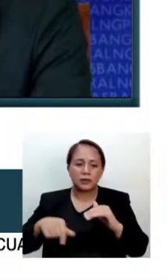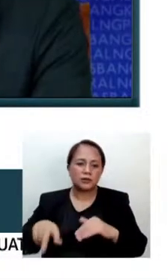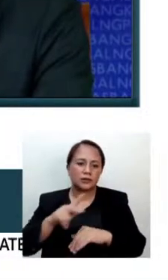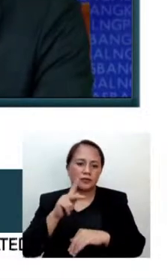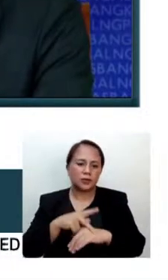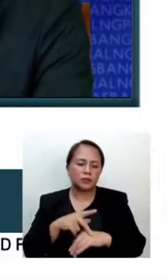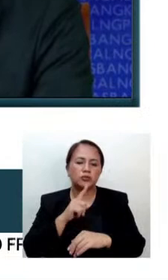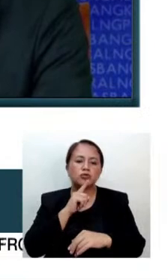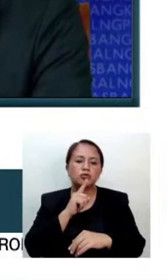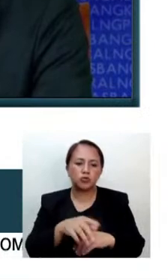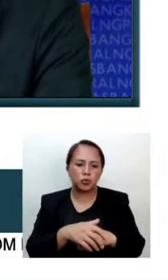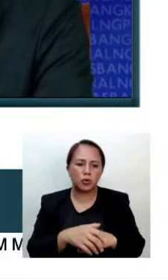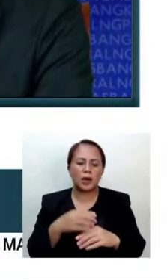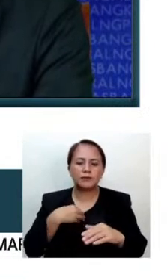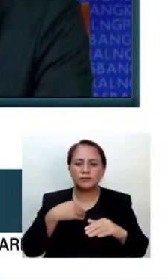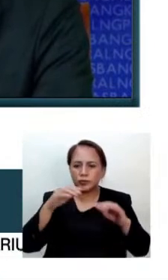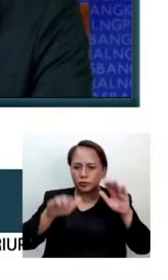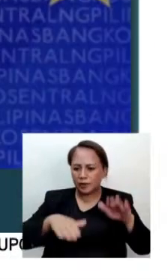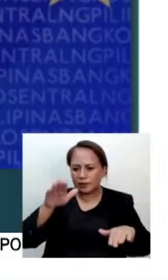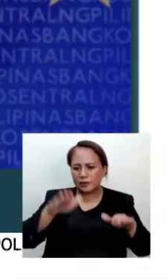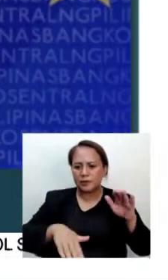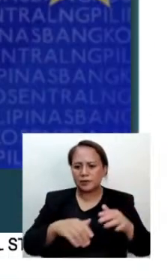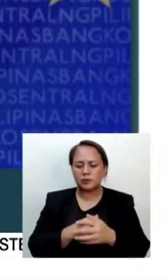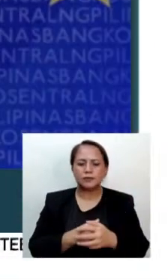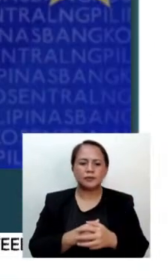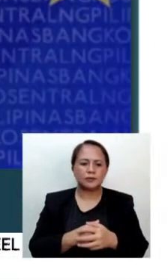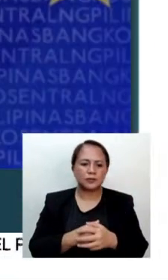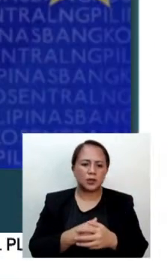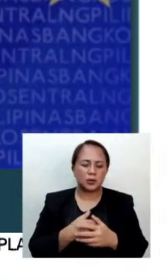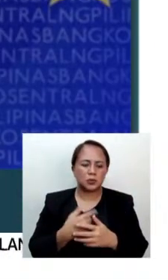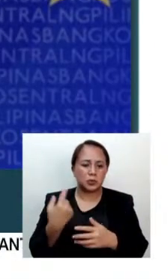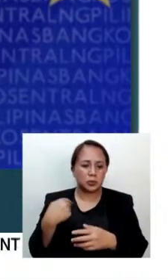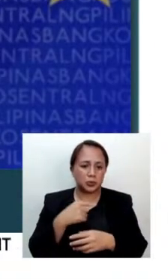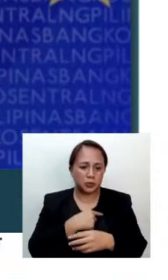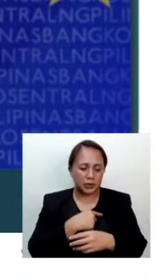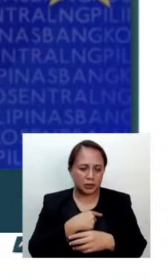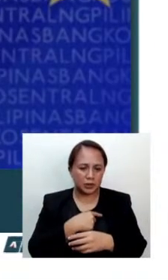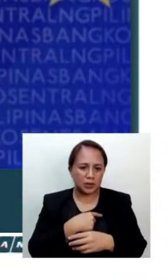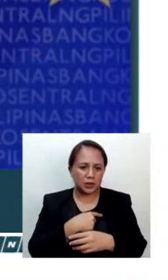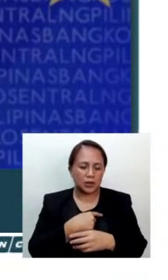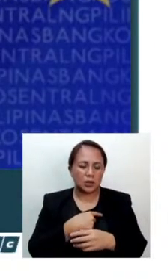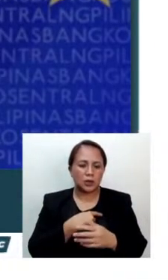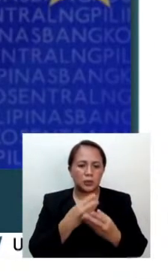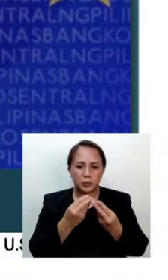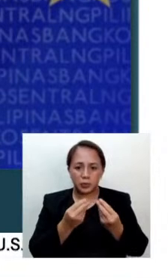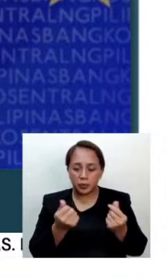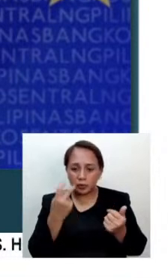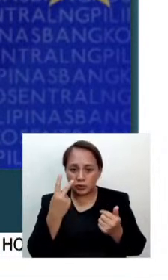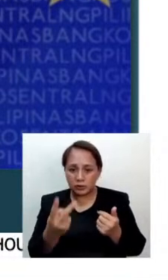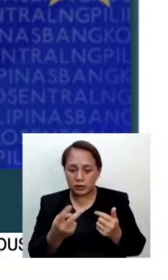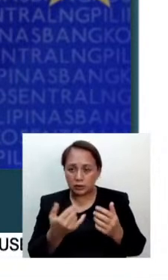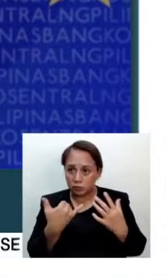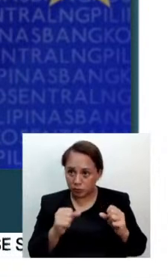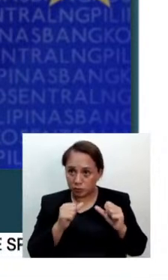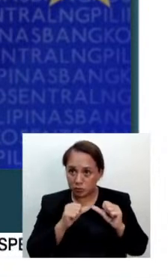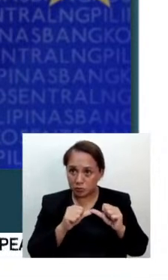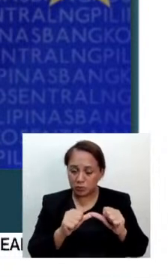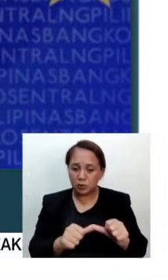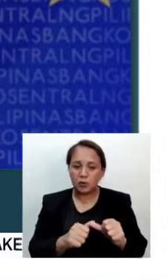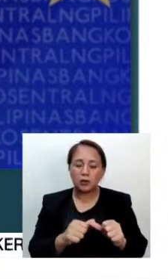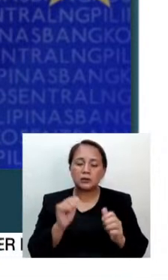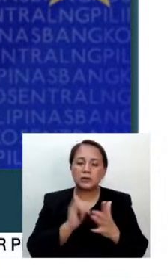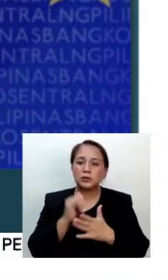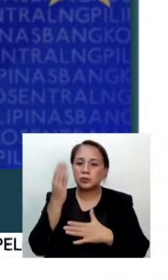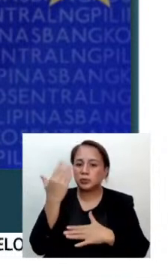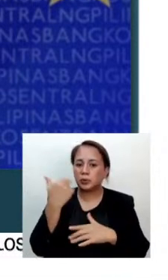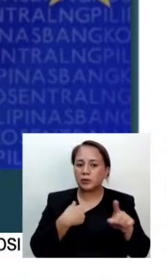really have to balance the mm-hmm. whether we are the recovery that we're seeing is sustainable. That's why we're going